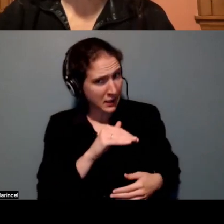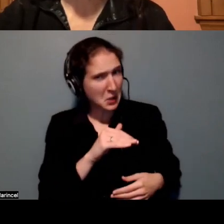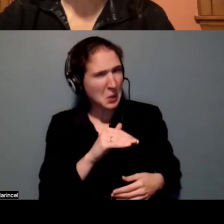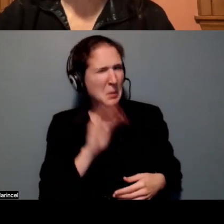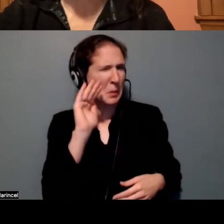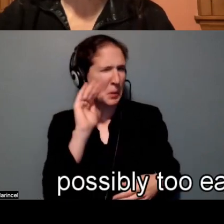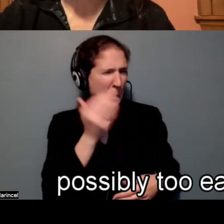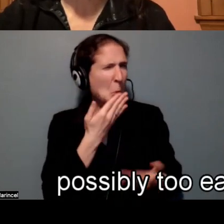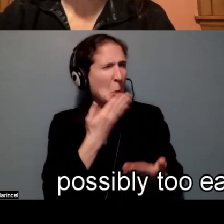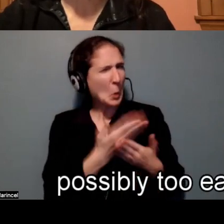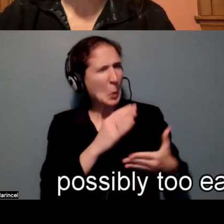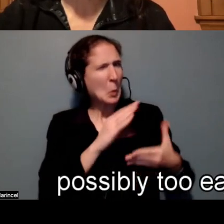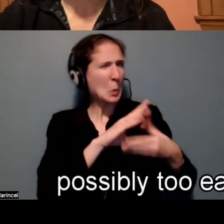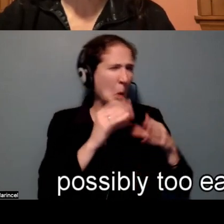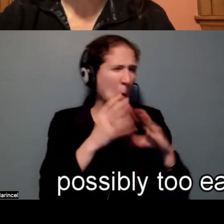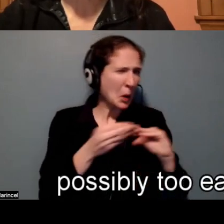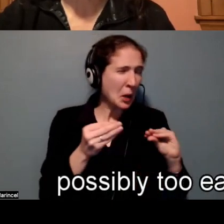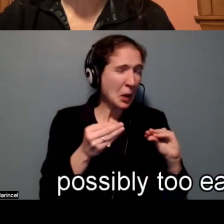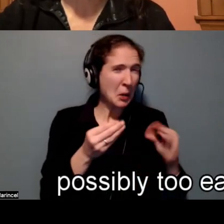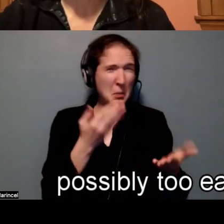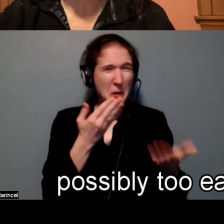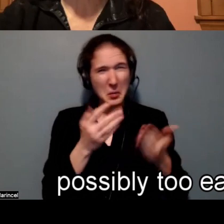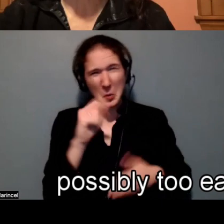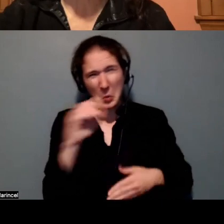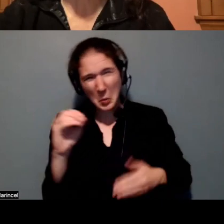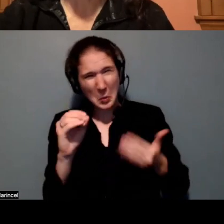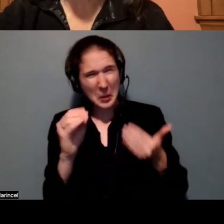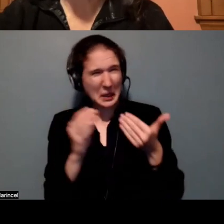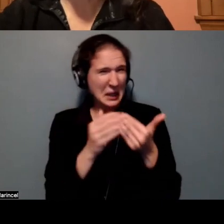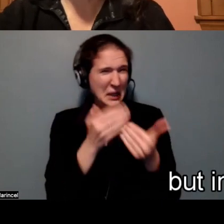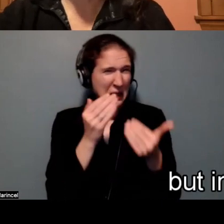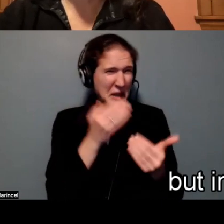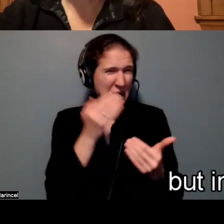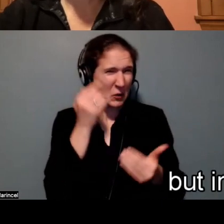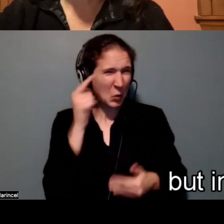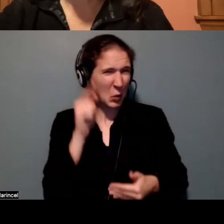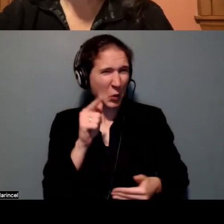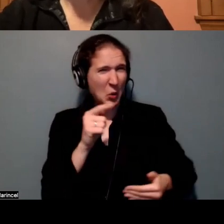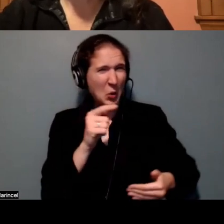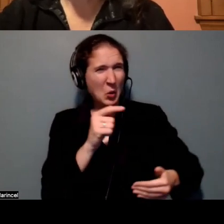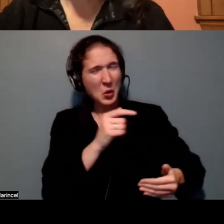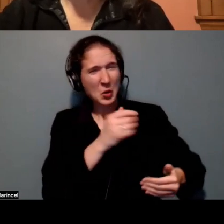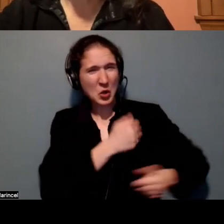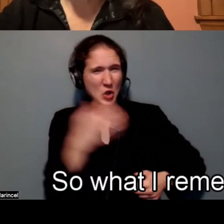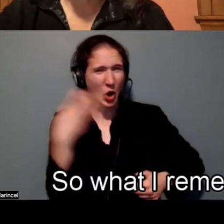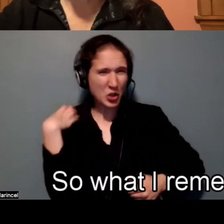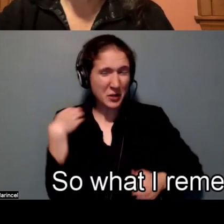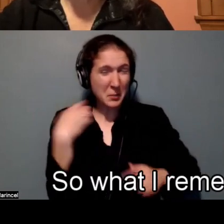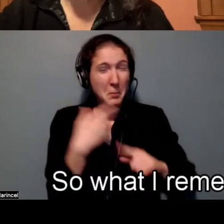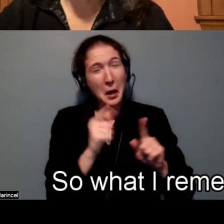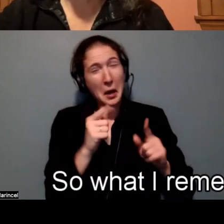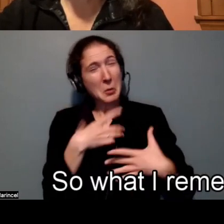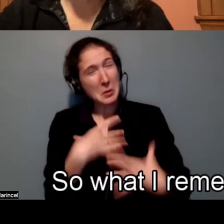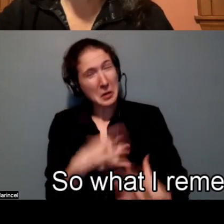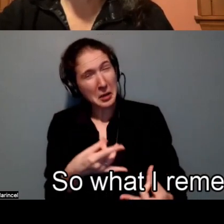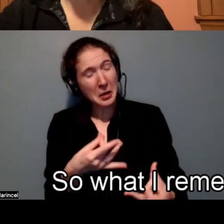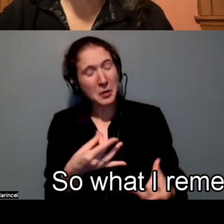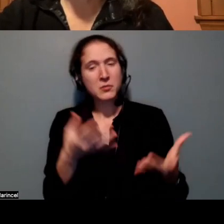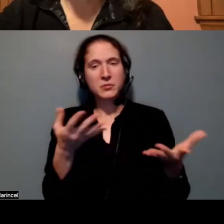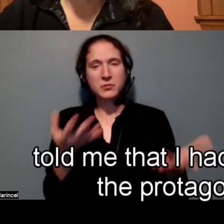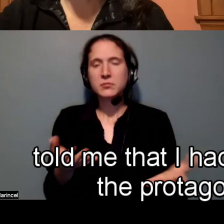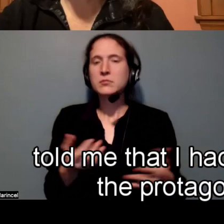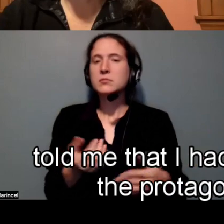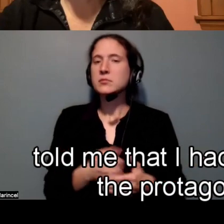story, possibly too easy for the sergeant, but interesting." So what I remember from that is